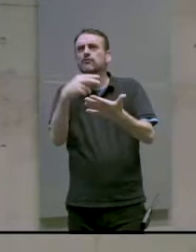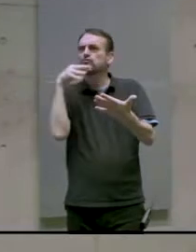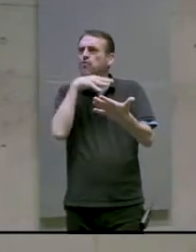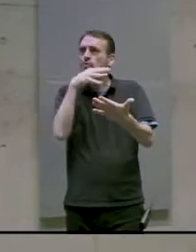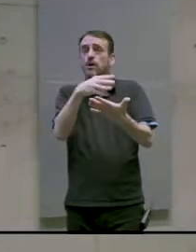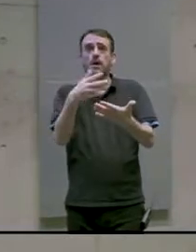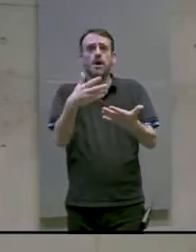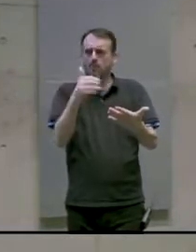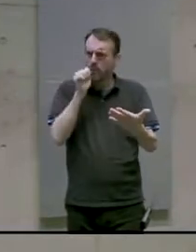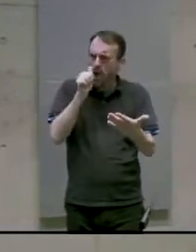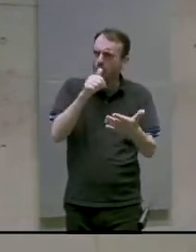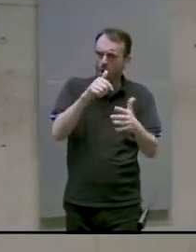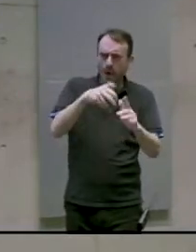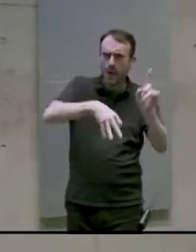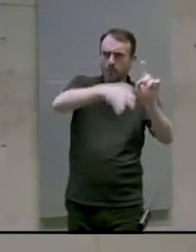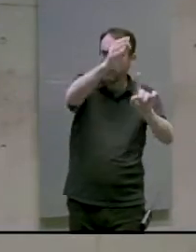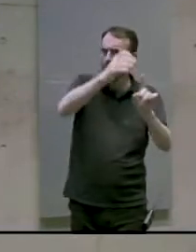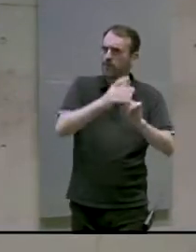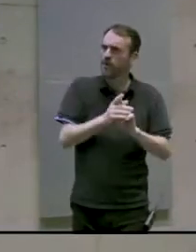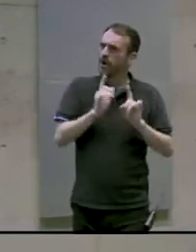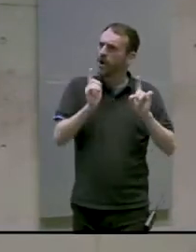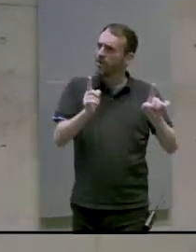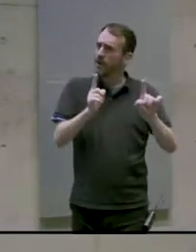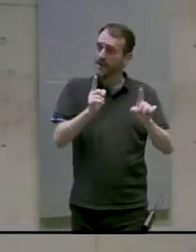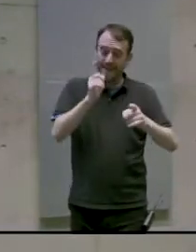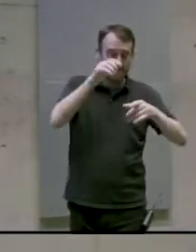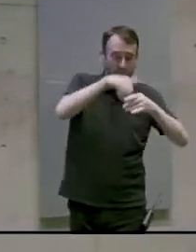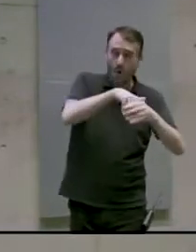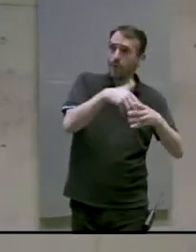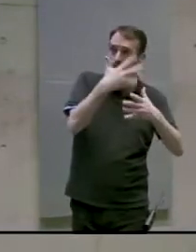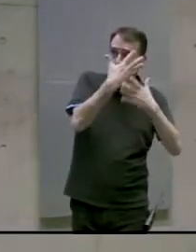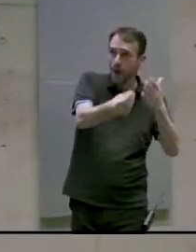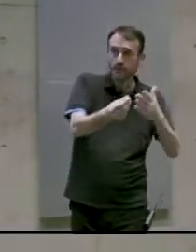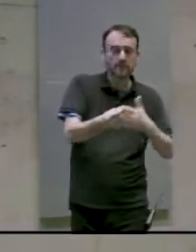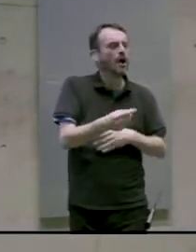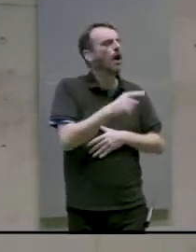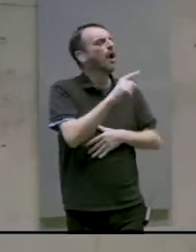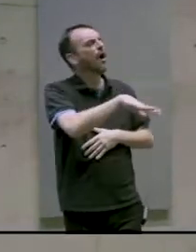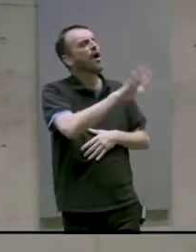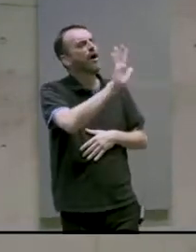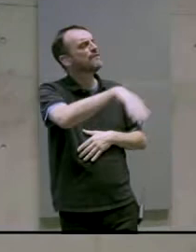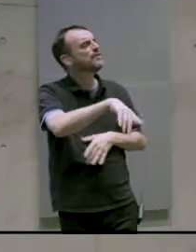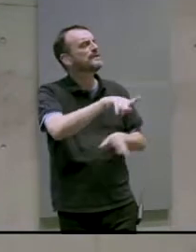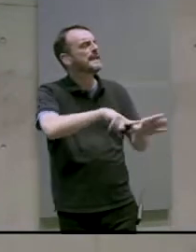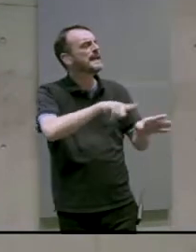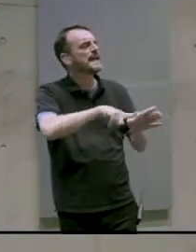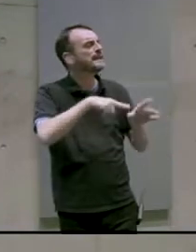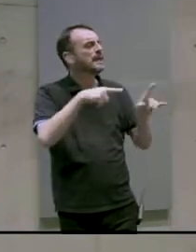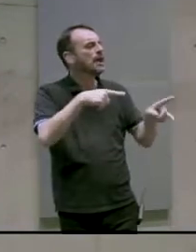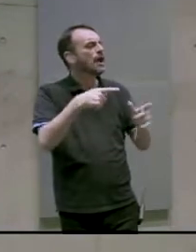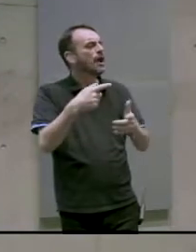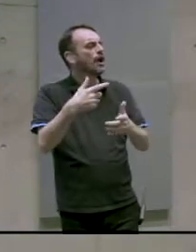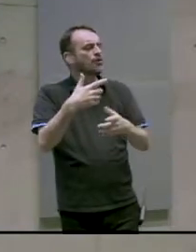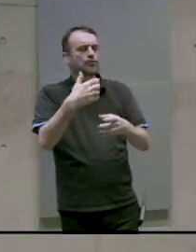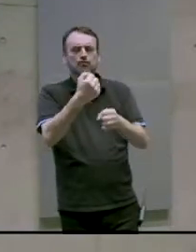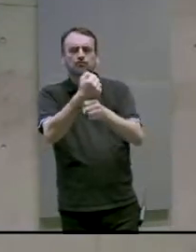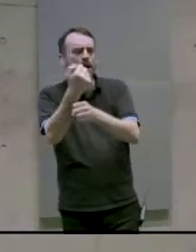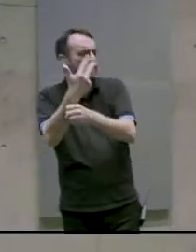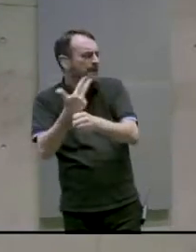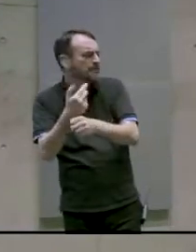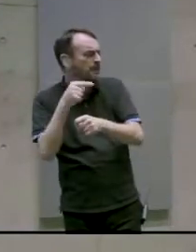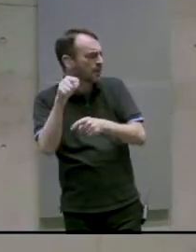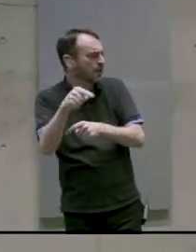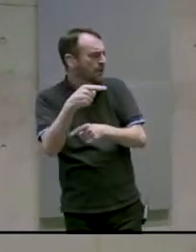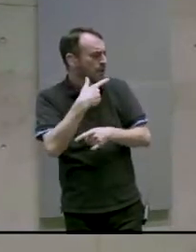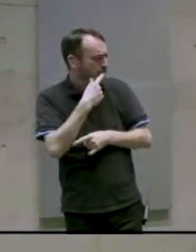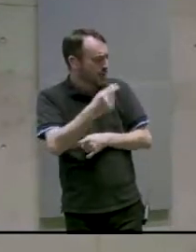all the time. But it's the fact that you were involved and immersed, and we said, look, give it a few years, and the graphics will be so good that you'll be playing as